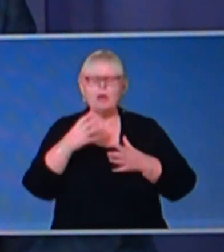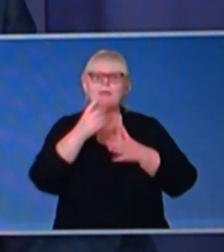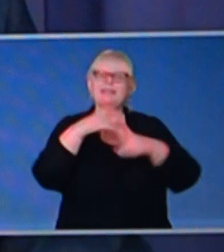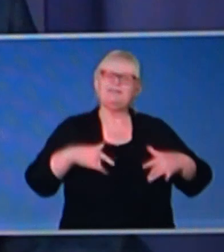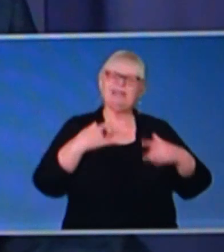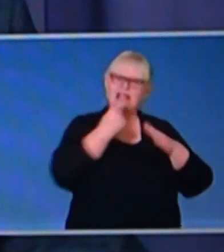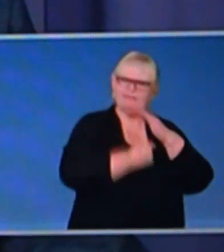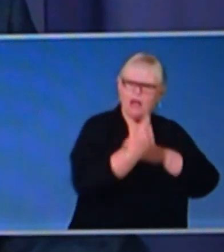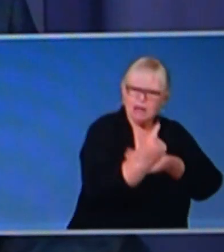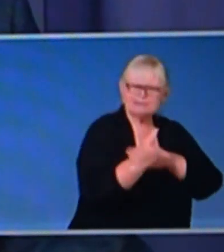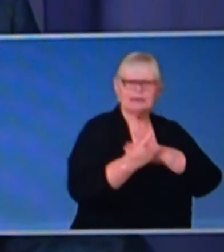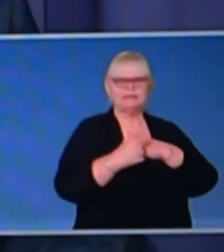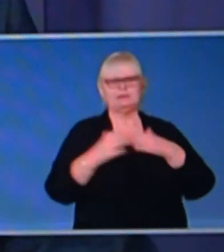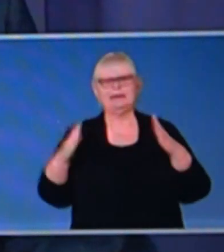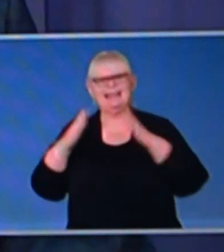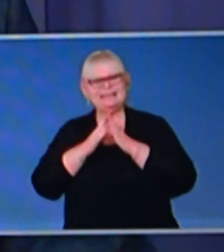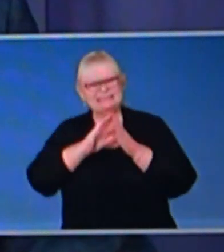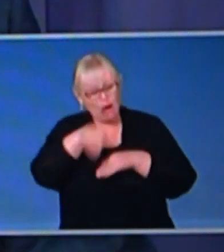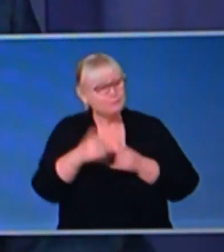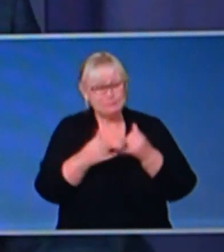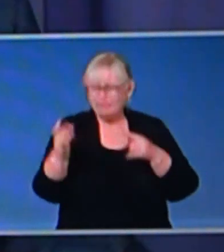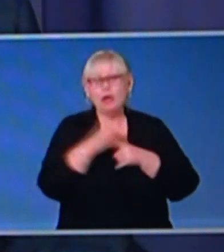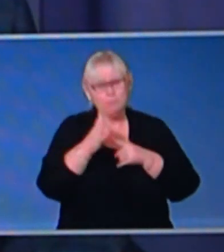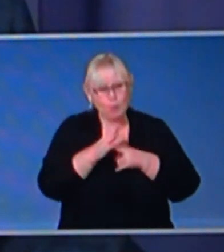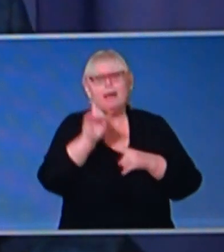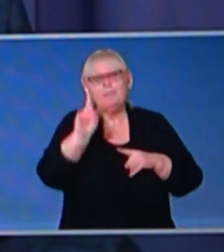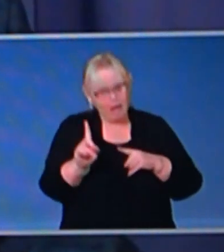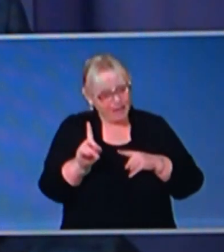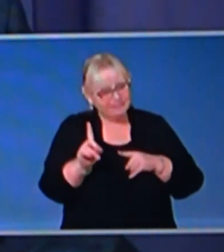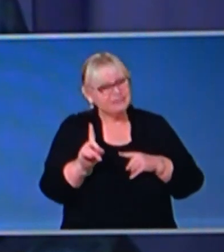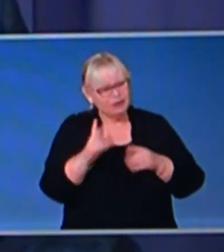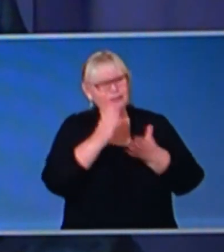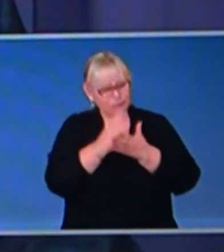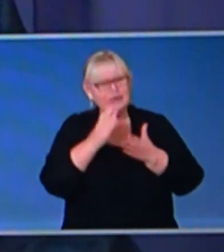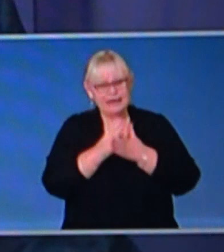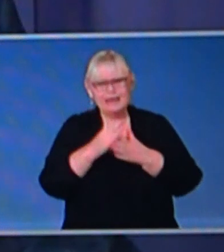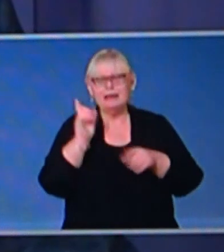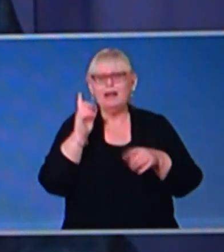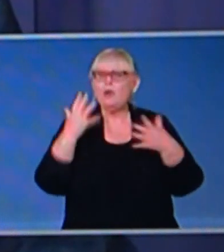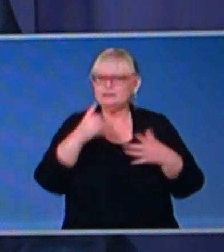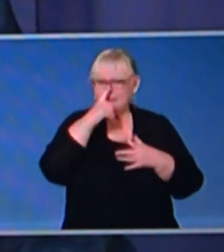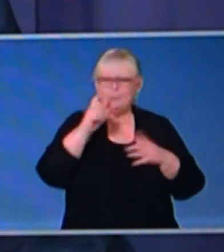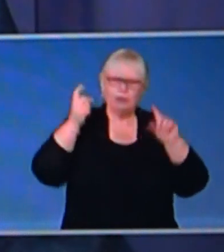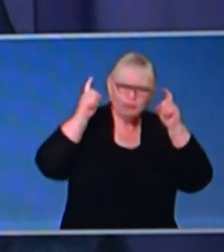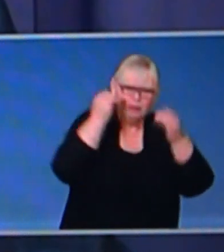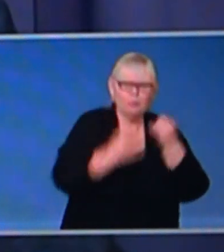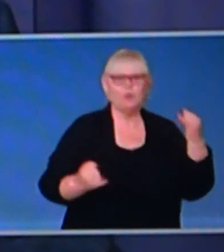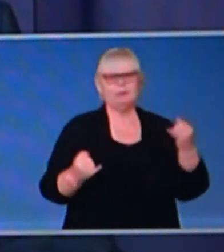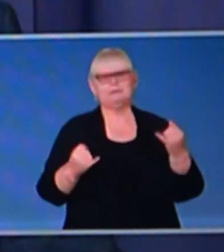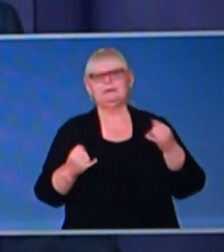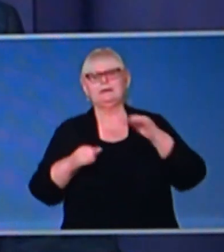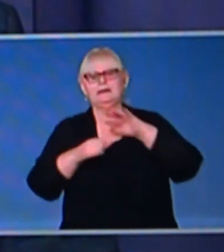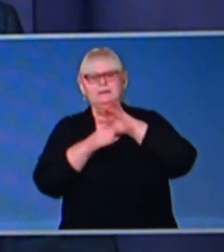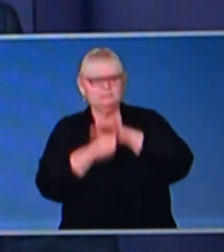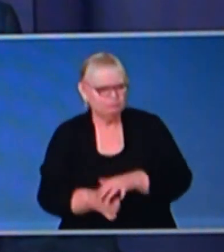the stay at home has been important, but it does come with an increase in anxiety and an increase in pressure